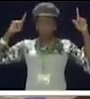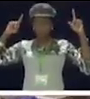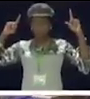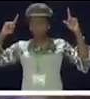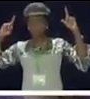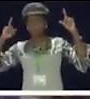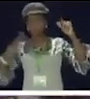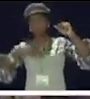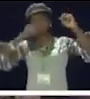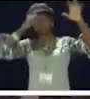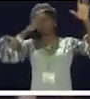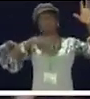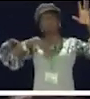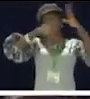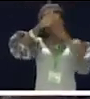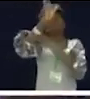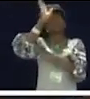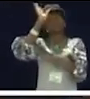my Father, my God,